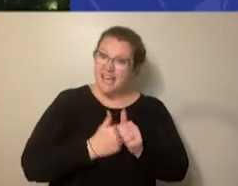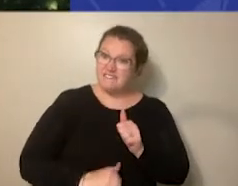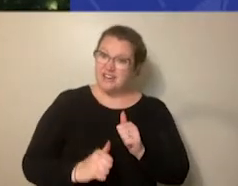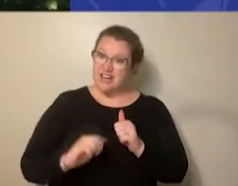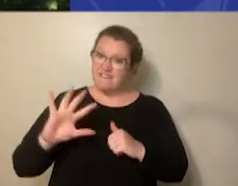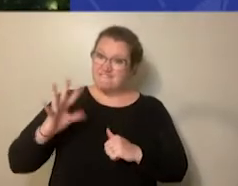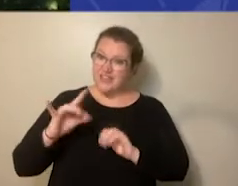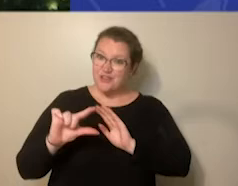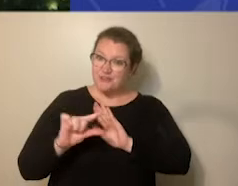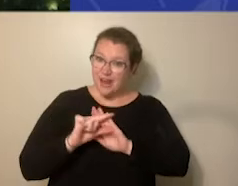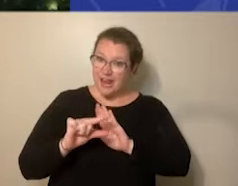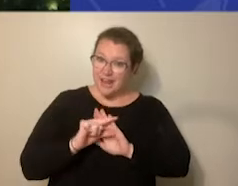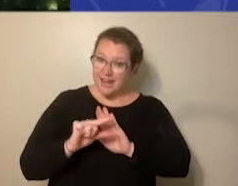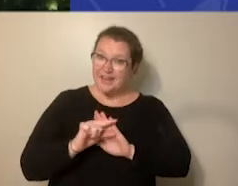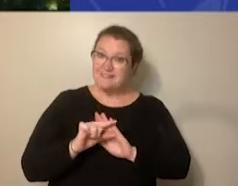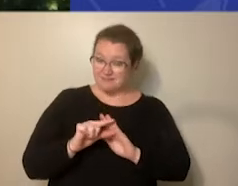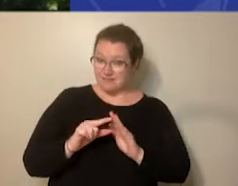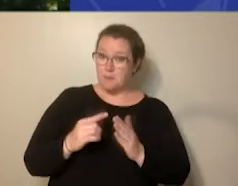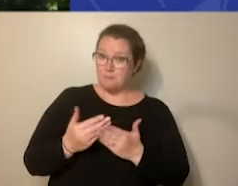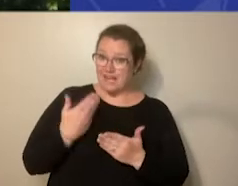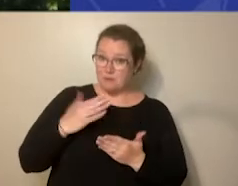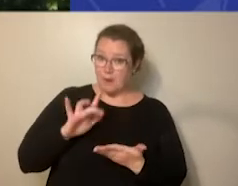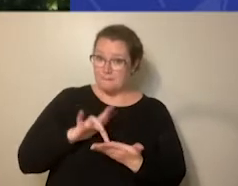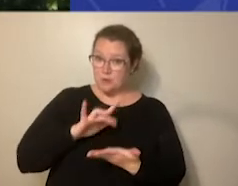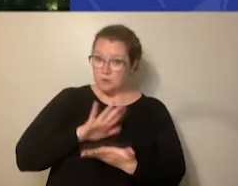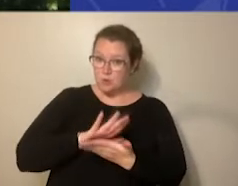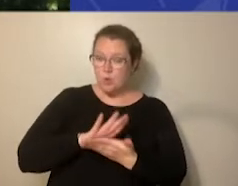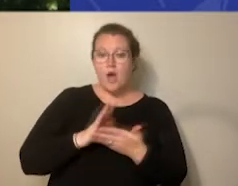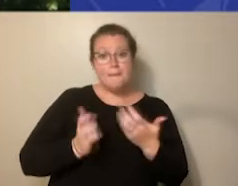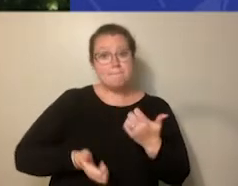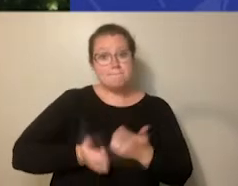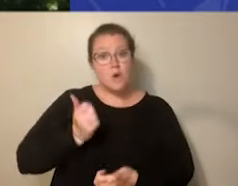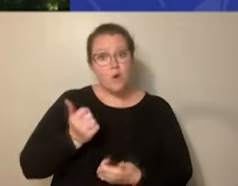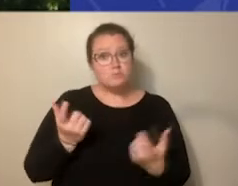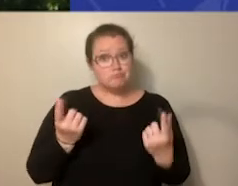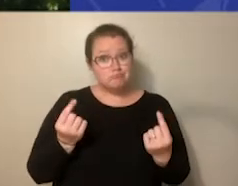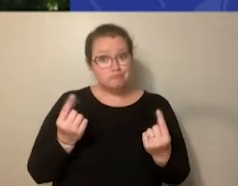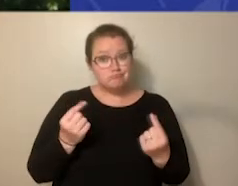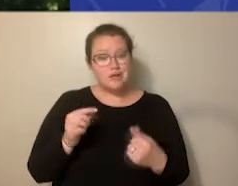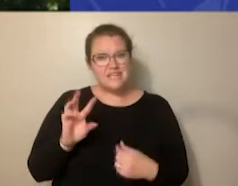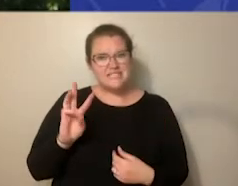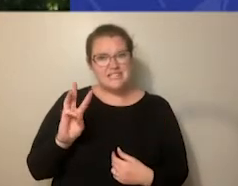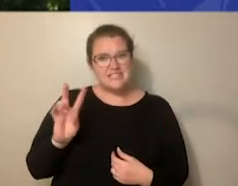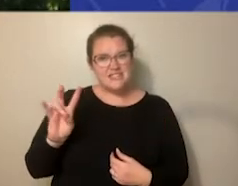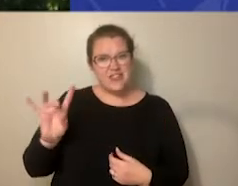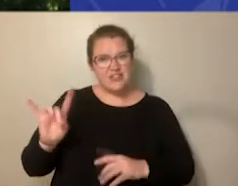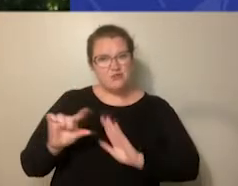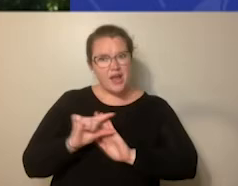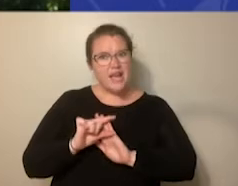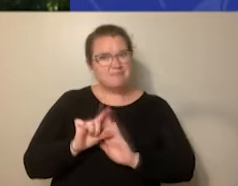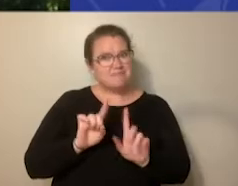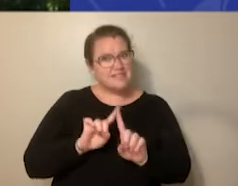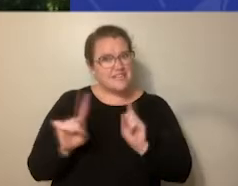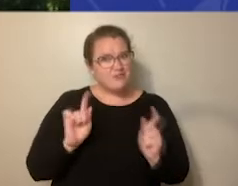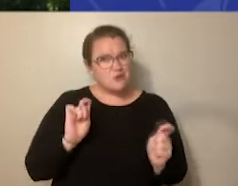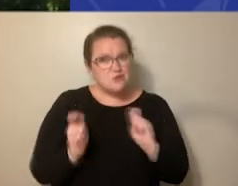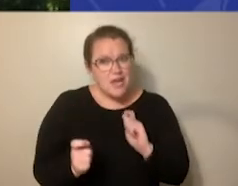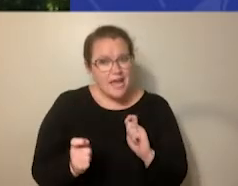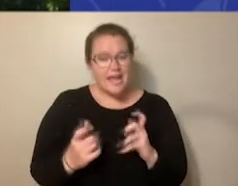into middle school, or most fifth graders going into middle school, 6th, 7th, and 8th grade, different change,